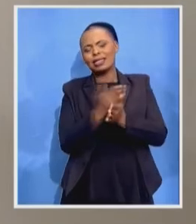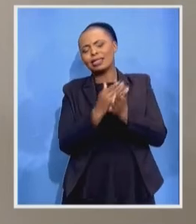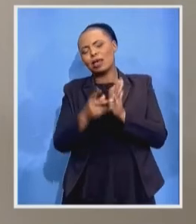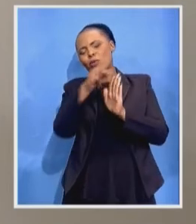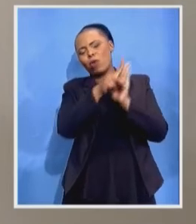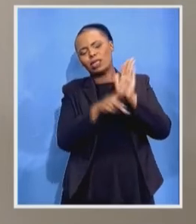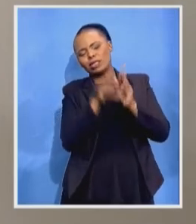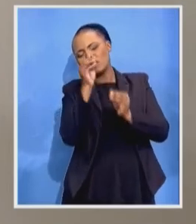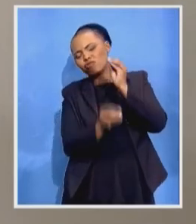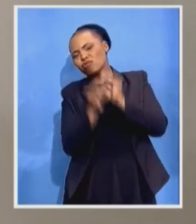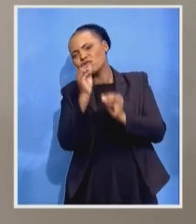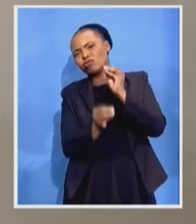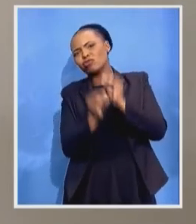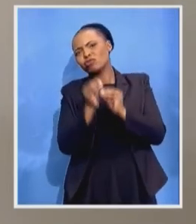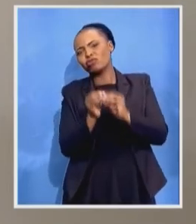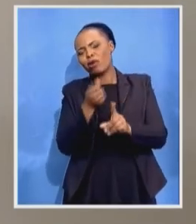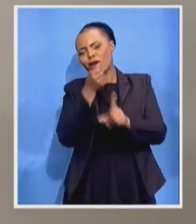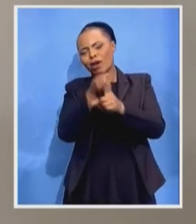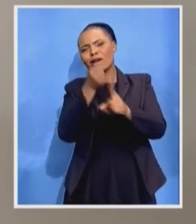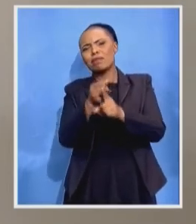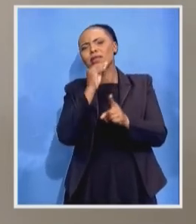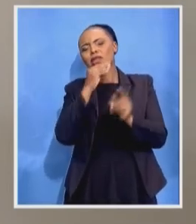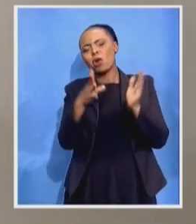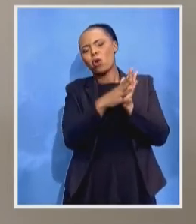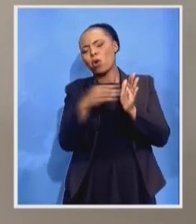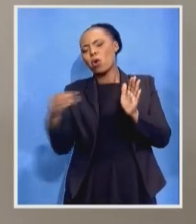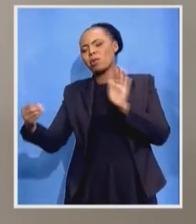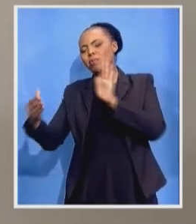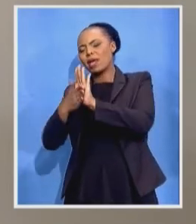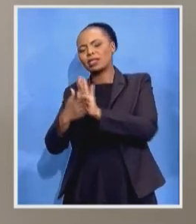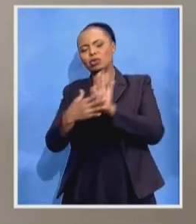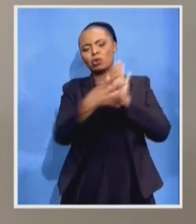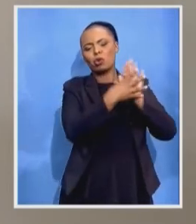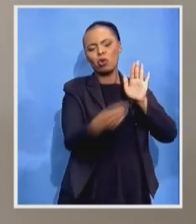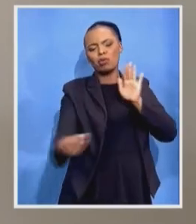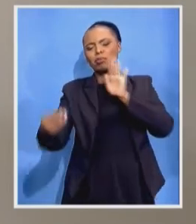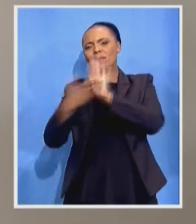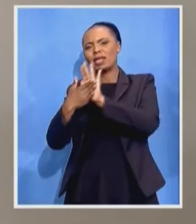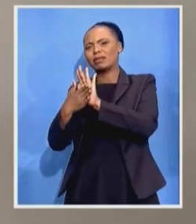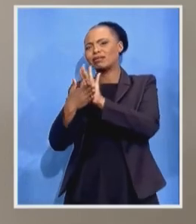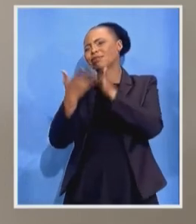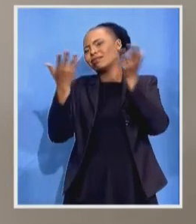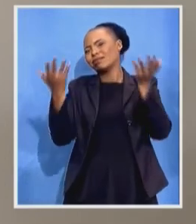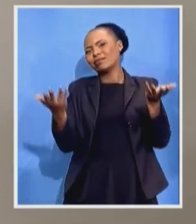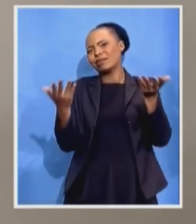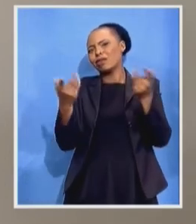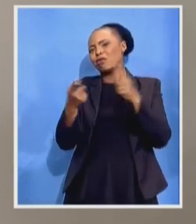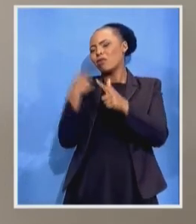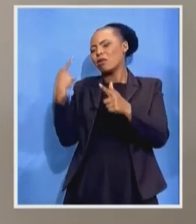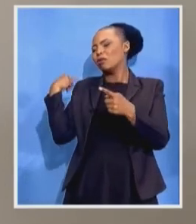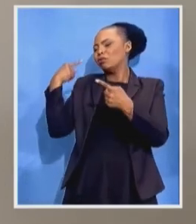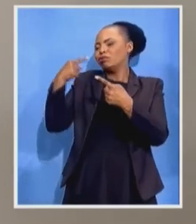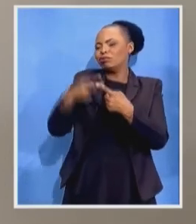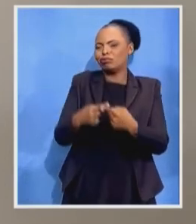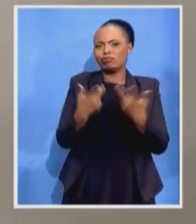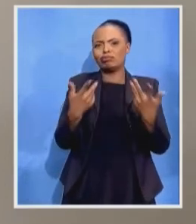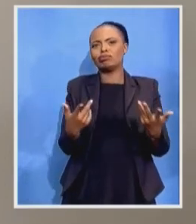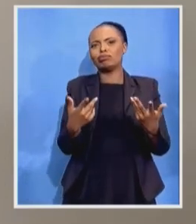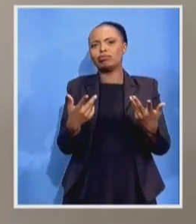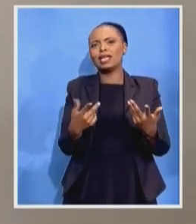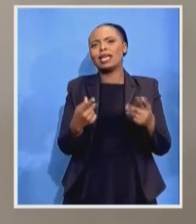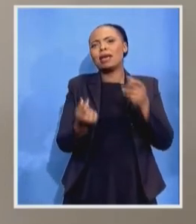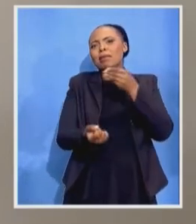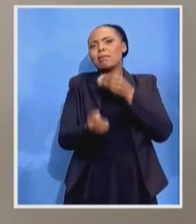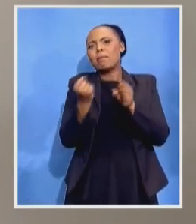paste from the neoliberal policies as advanced by the Paris-based OECD and the